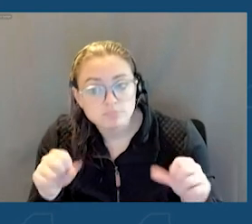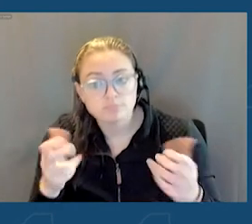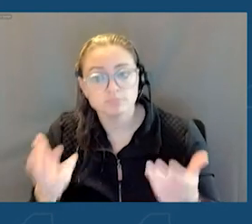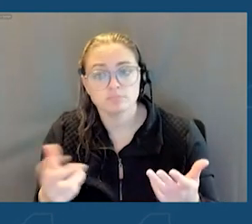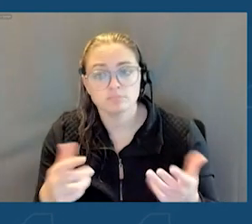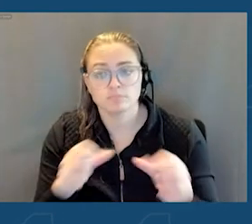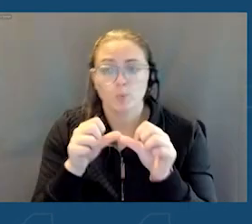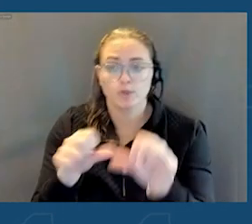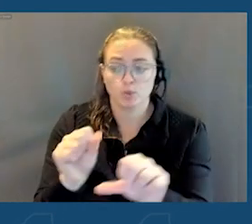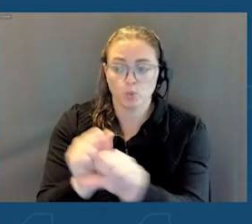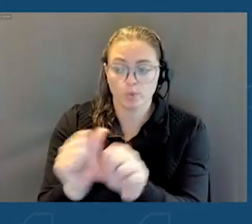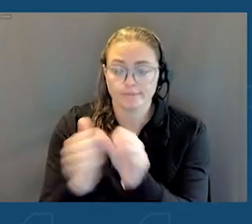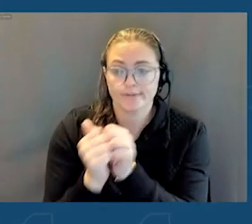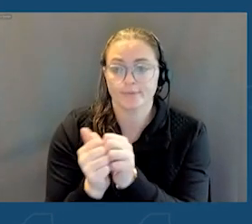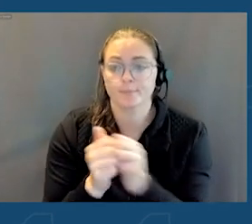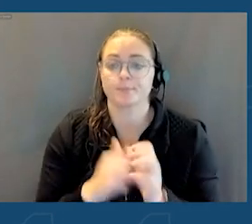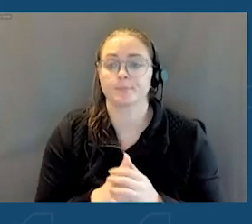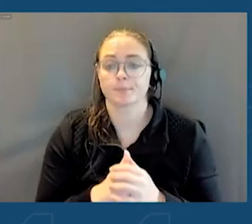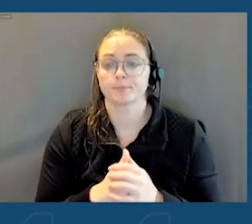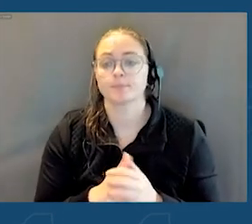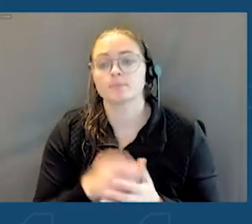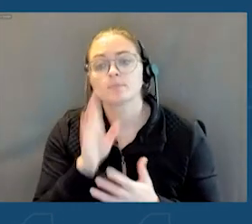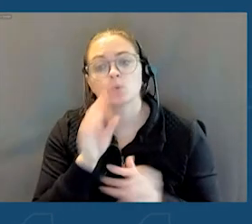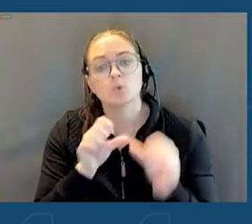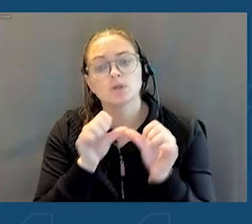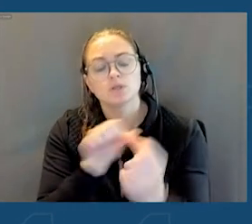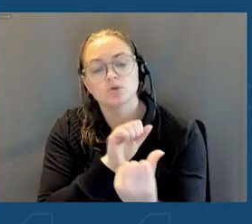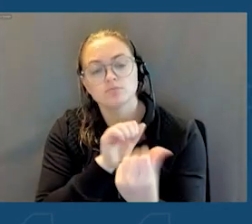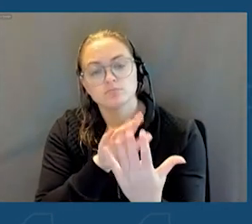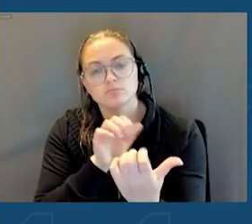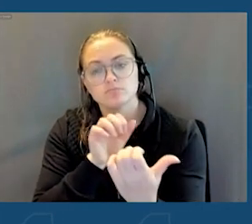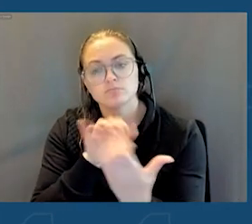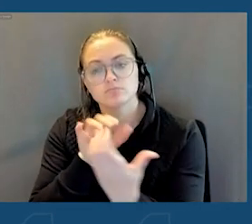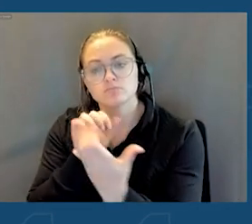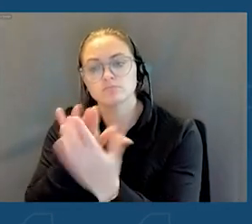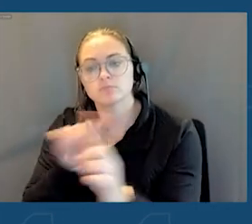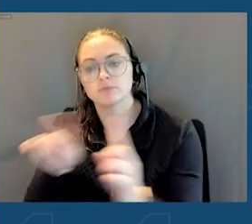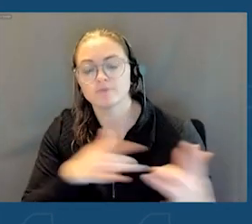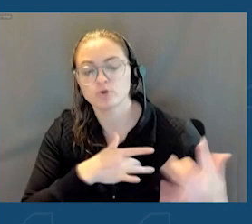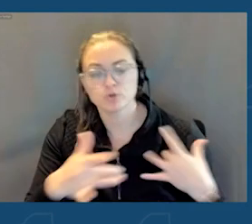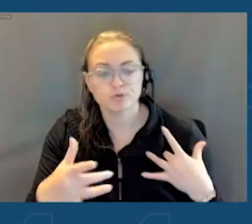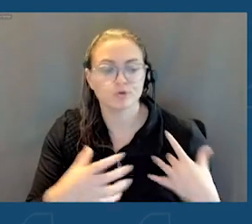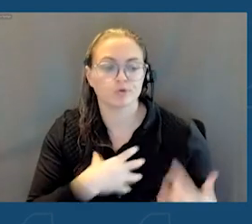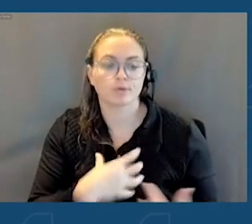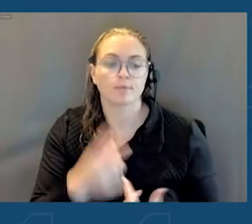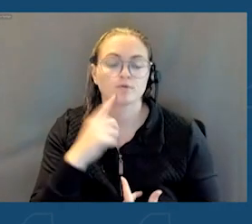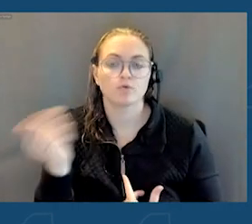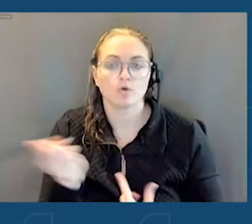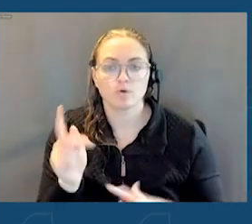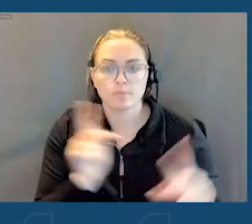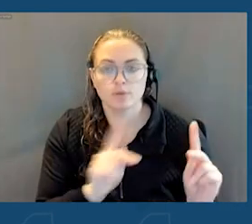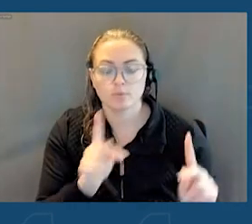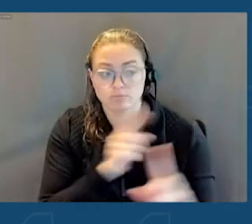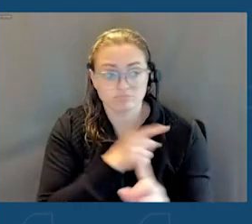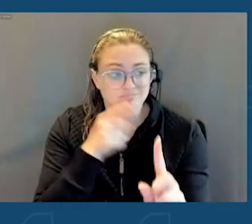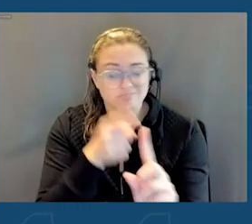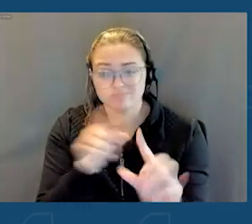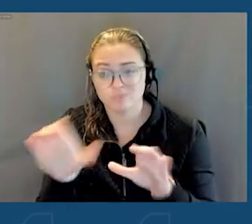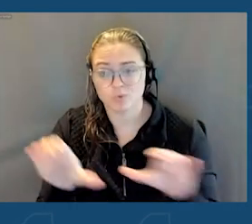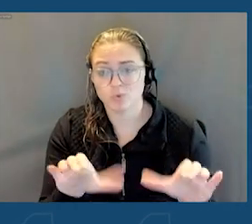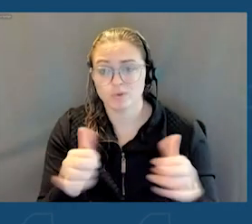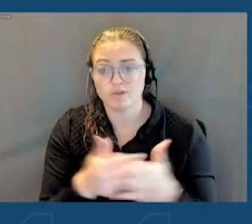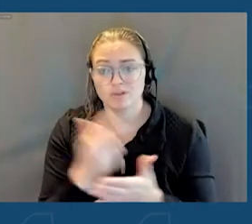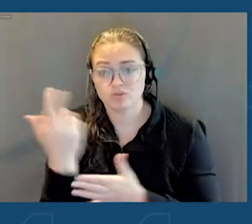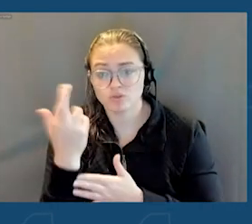continue working together. And we're going to continue addressing the concerns and complaints of all. That's what we're doing. That's why we're having